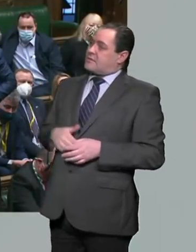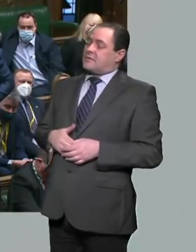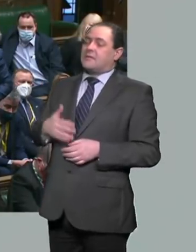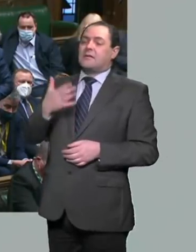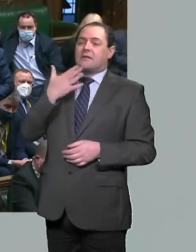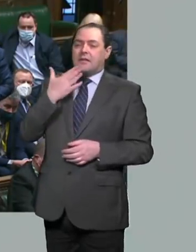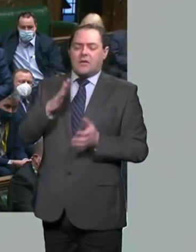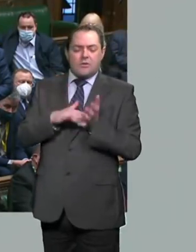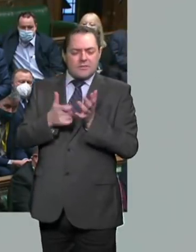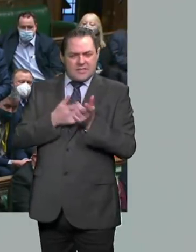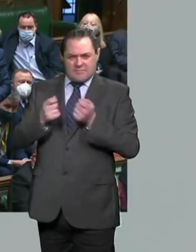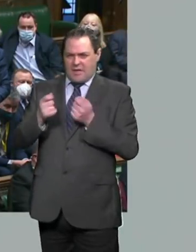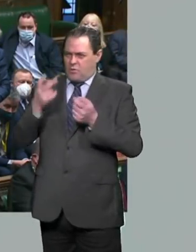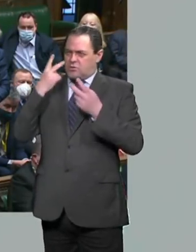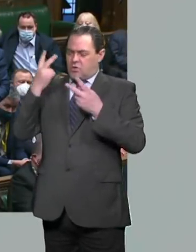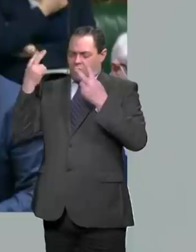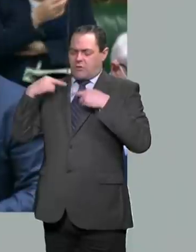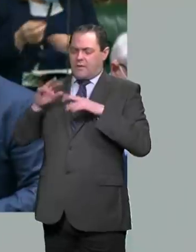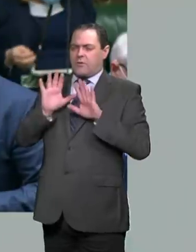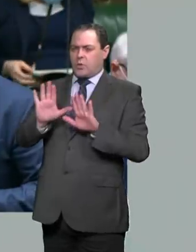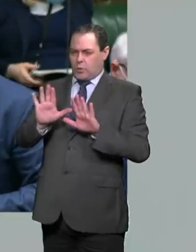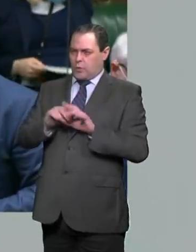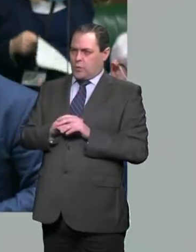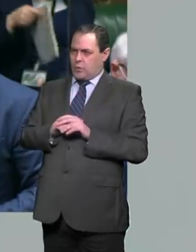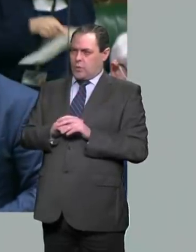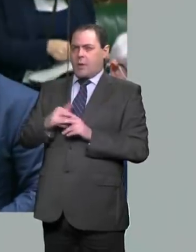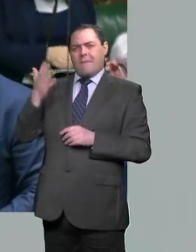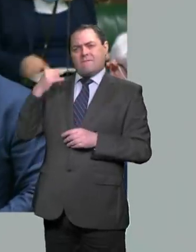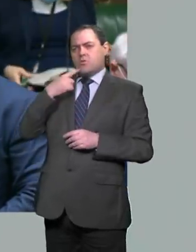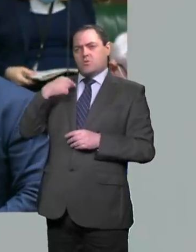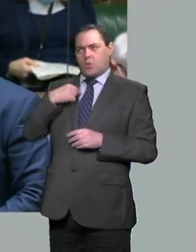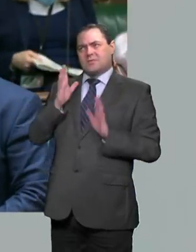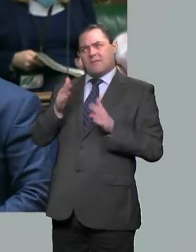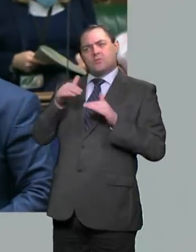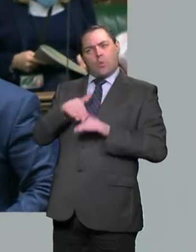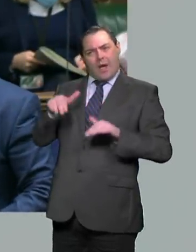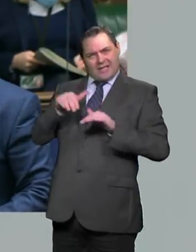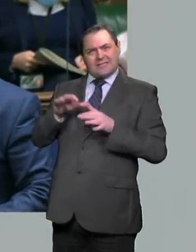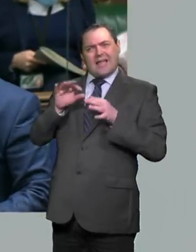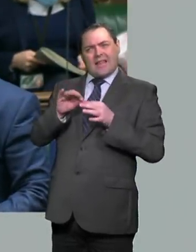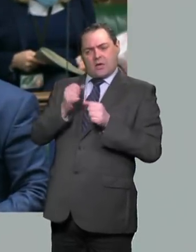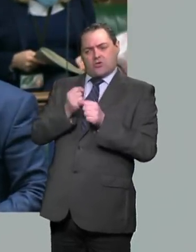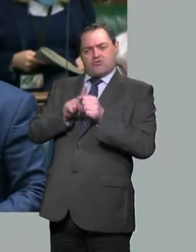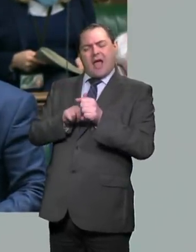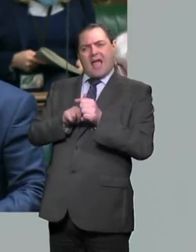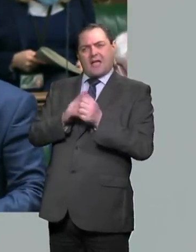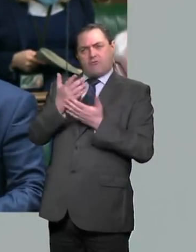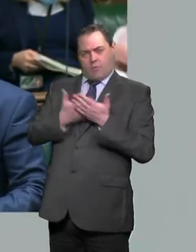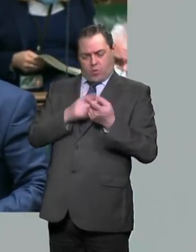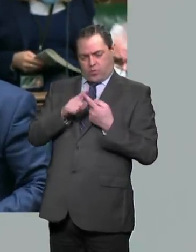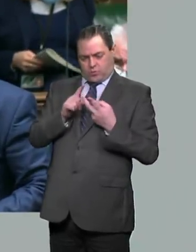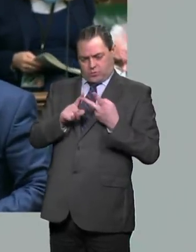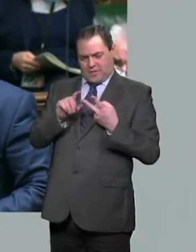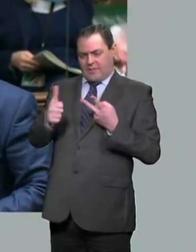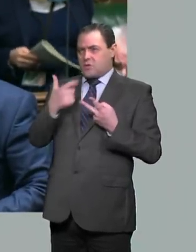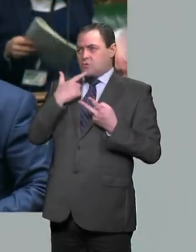Thank you. Let's just recap, Mr. Speaker. Before we were told we must wait for the Sue Gray report, then we were told we must wait